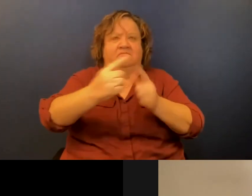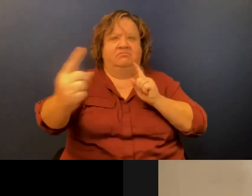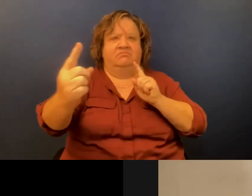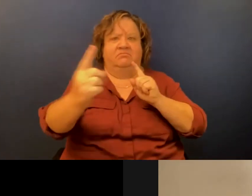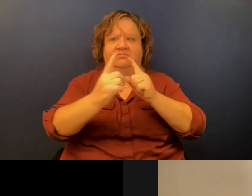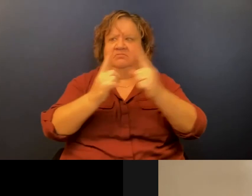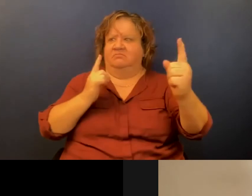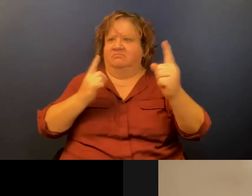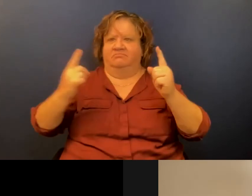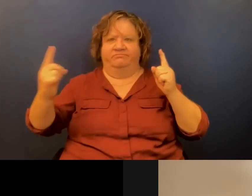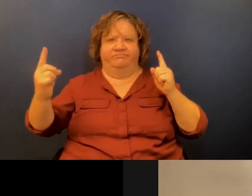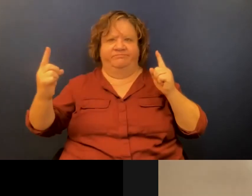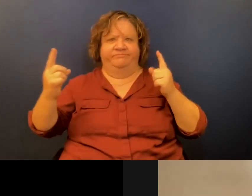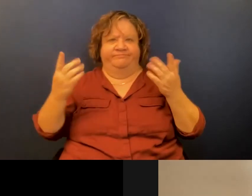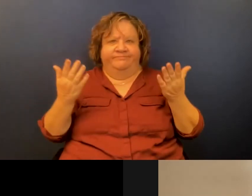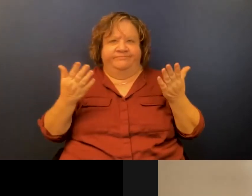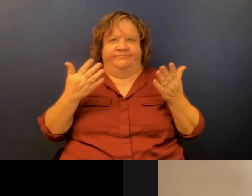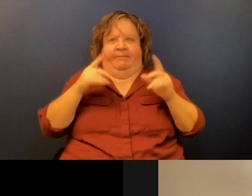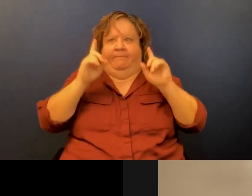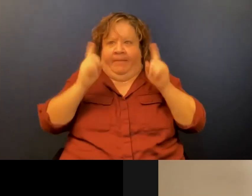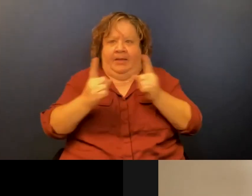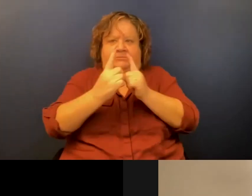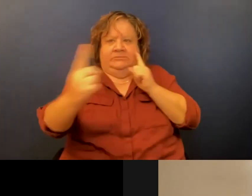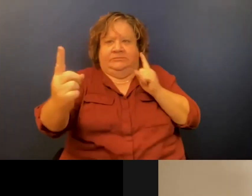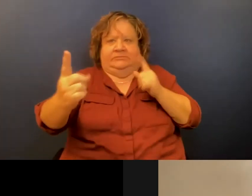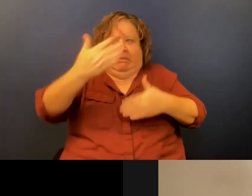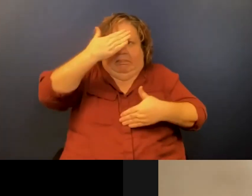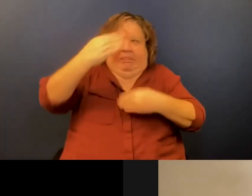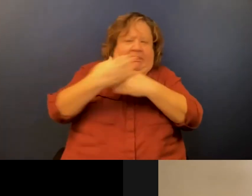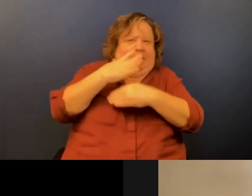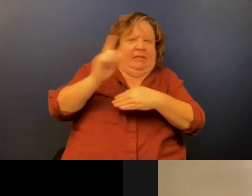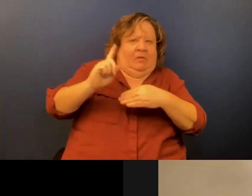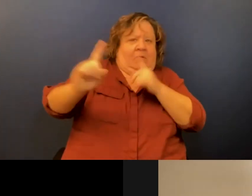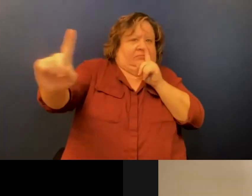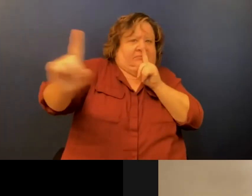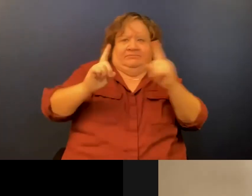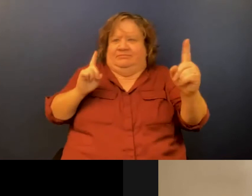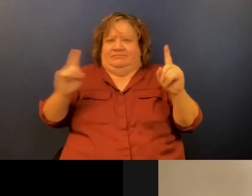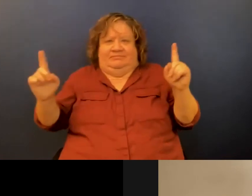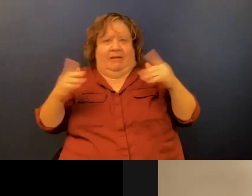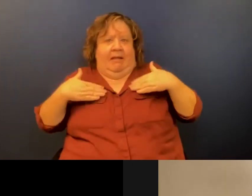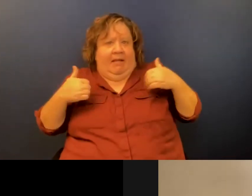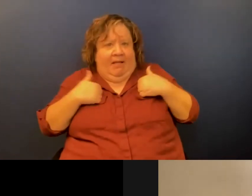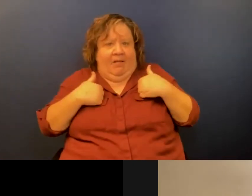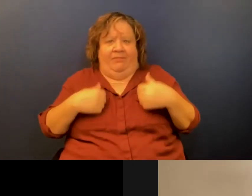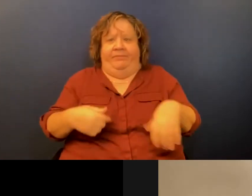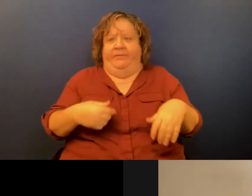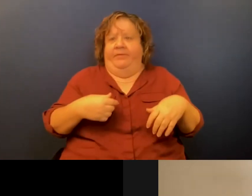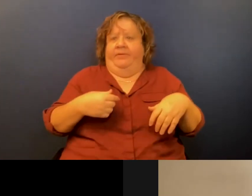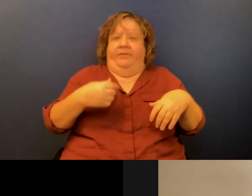and and these recreational centers had to close. Sports center, theaters,